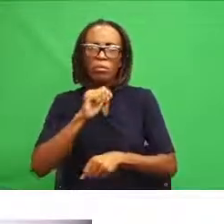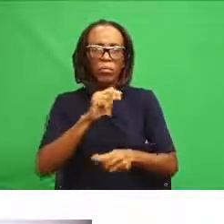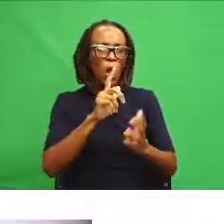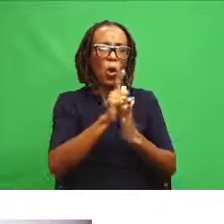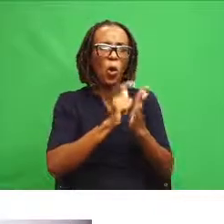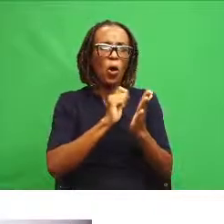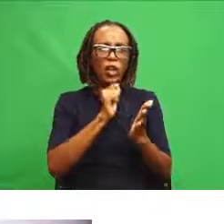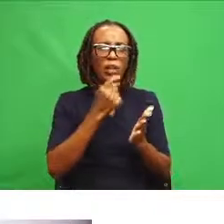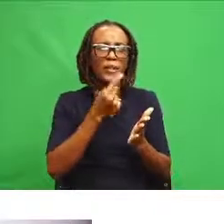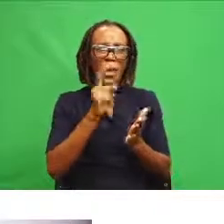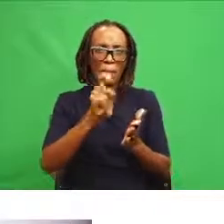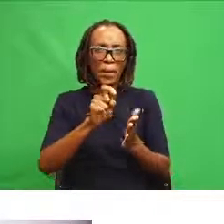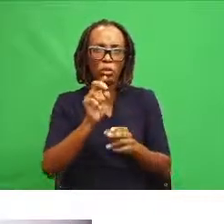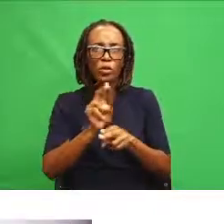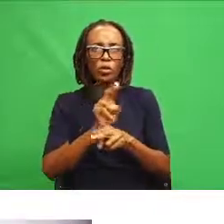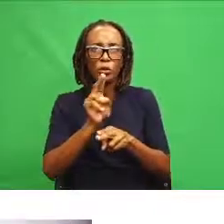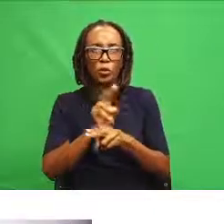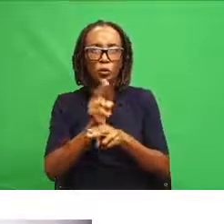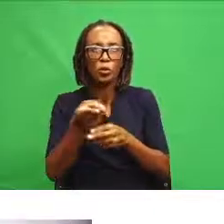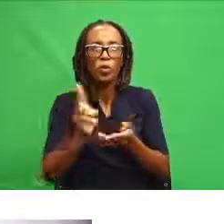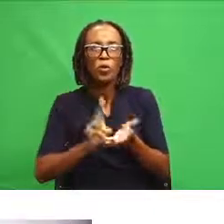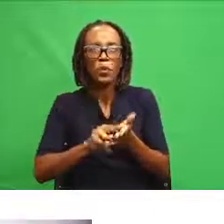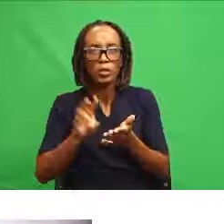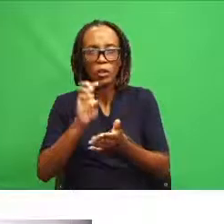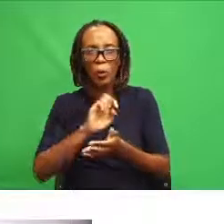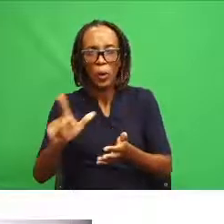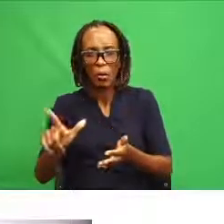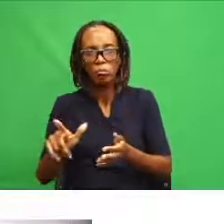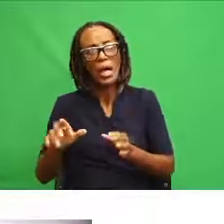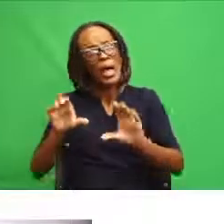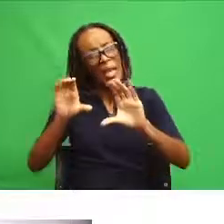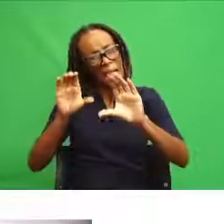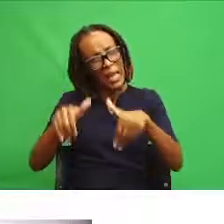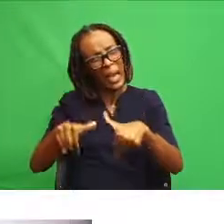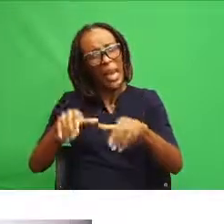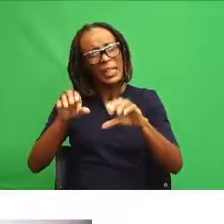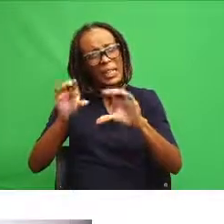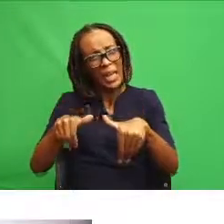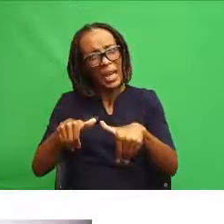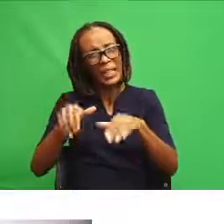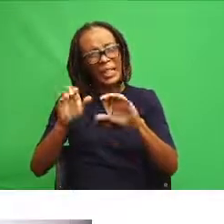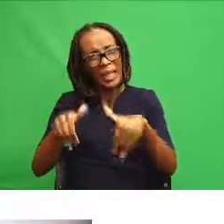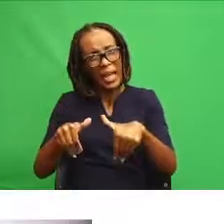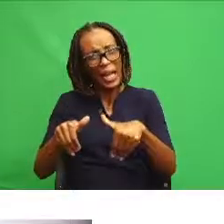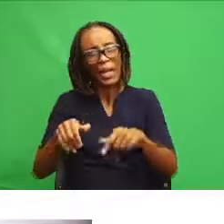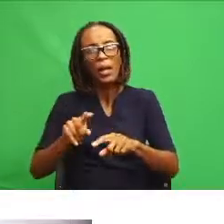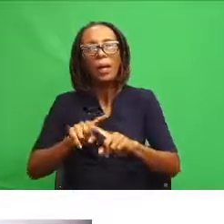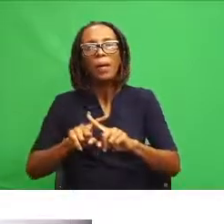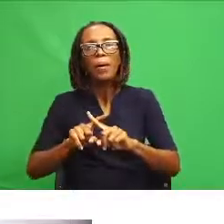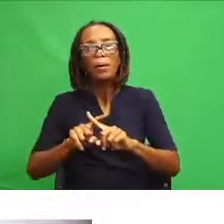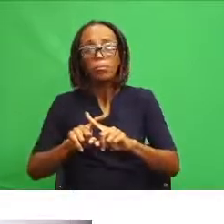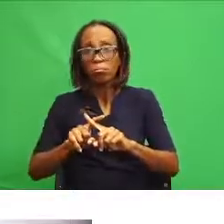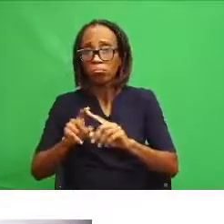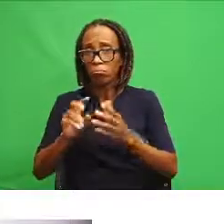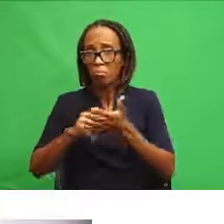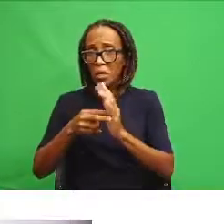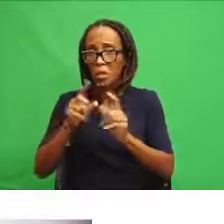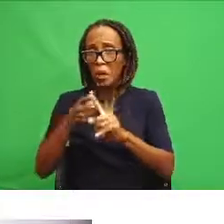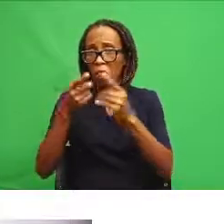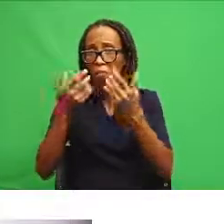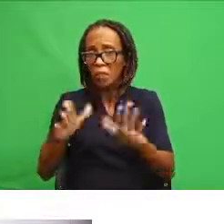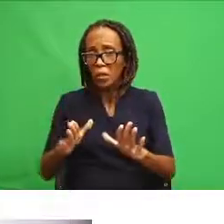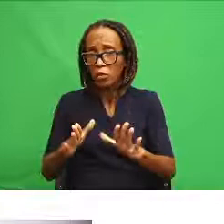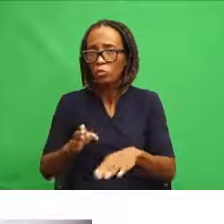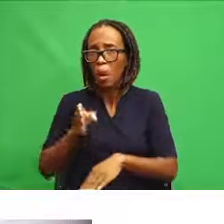Yes? It's an option that is available. That having done the will, you can go to the Hall of Justice and you